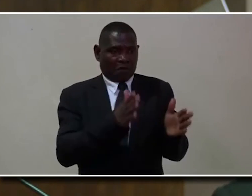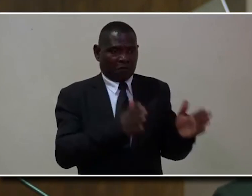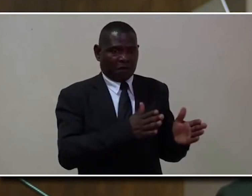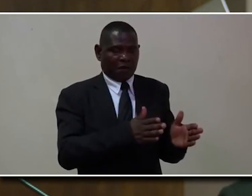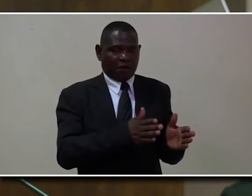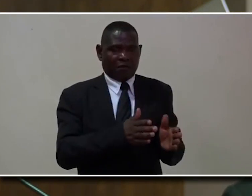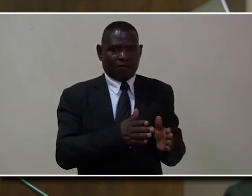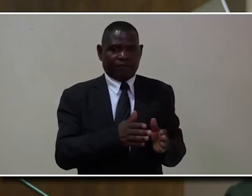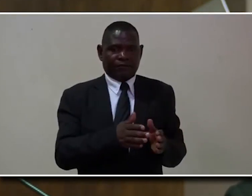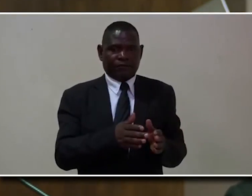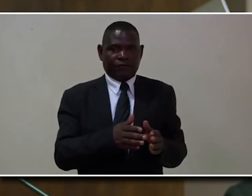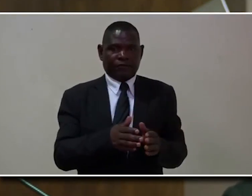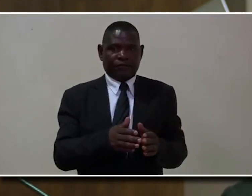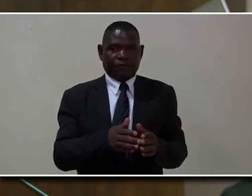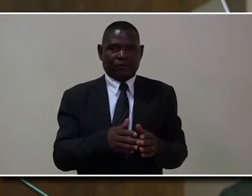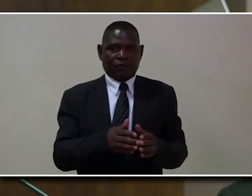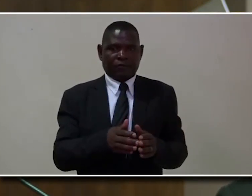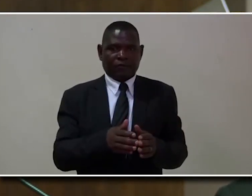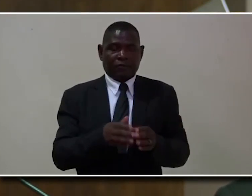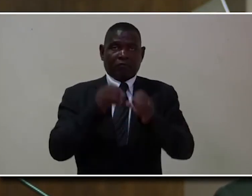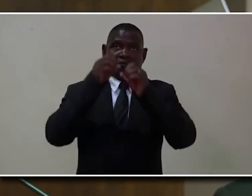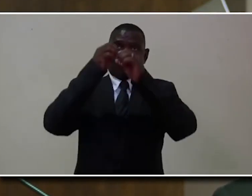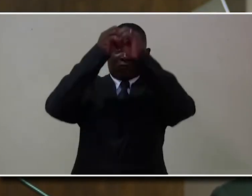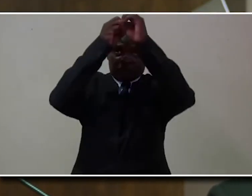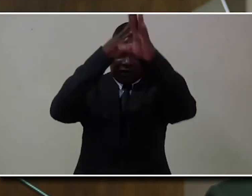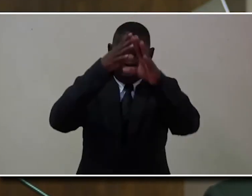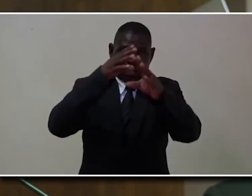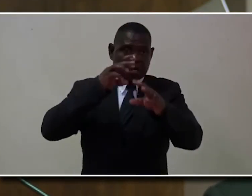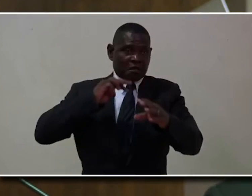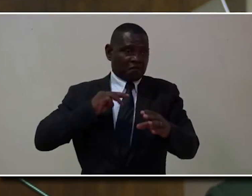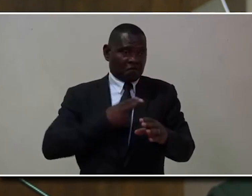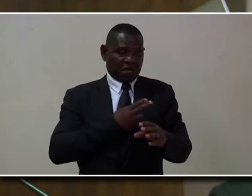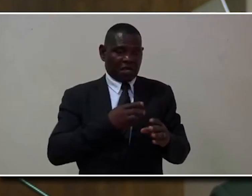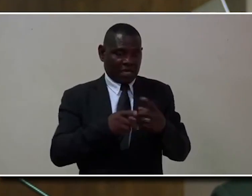so we've come, Father, so that we can prepare ourselves for that great